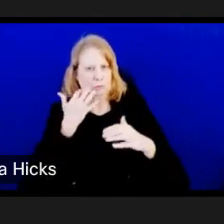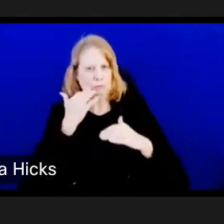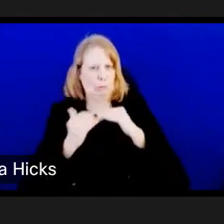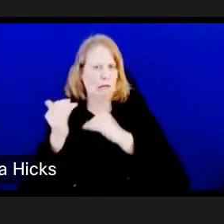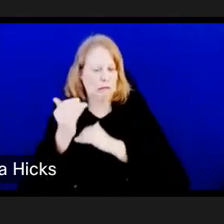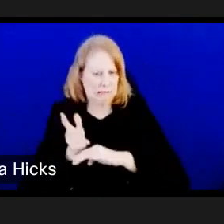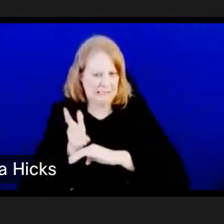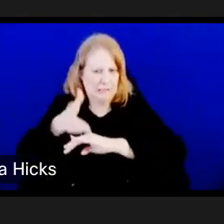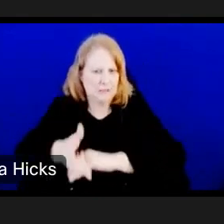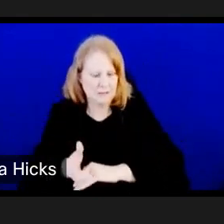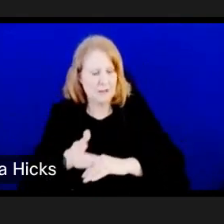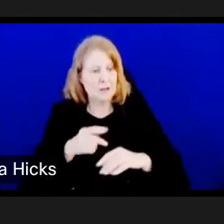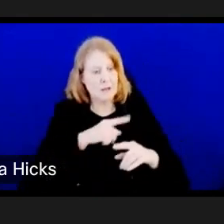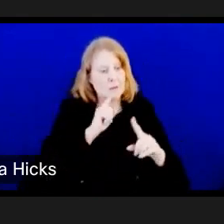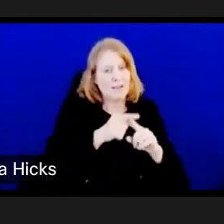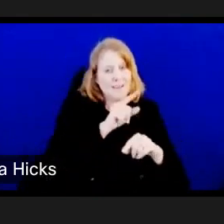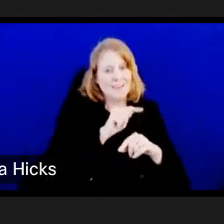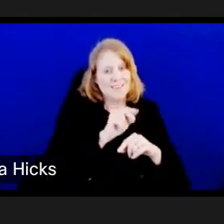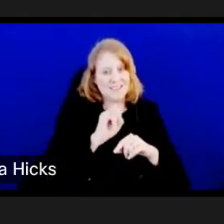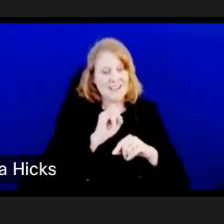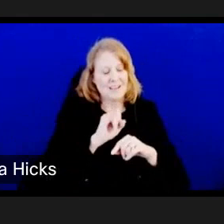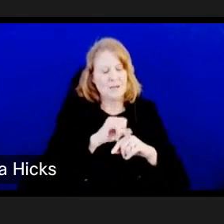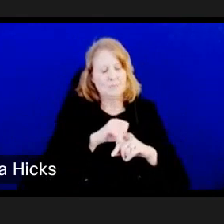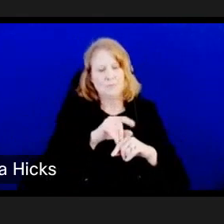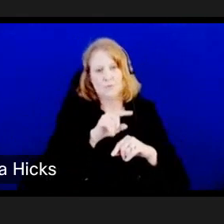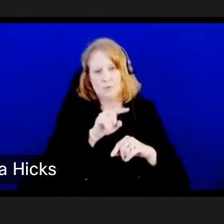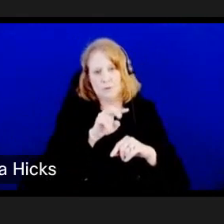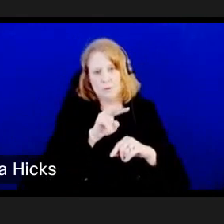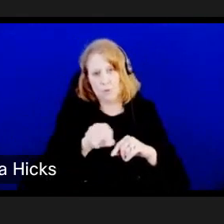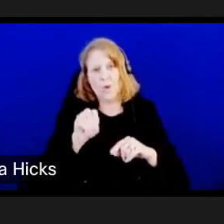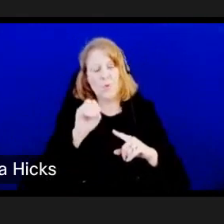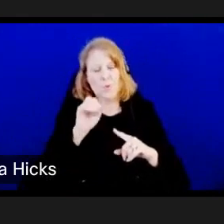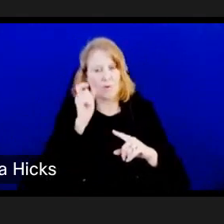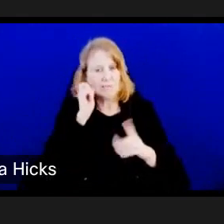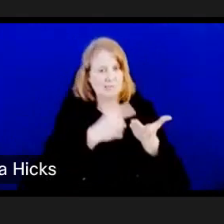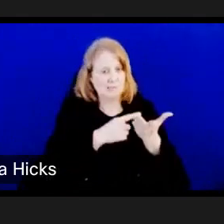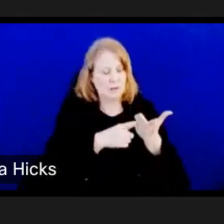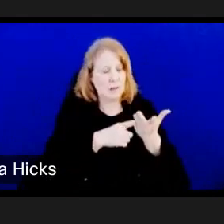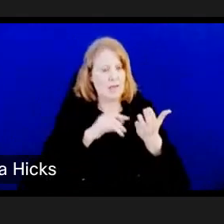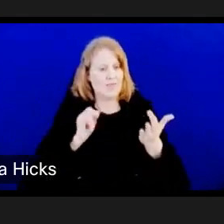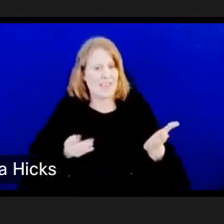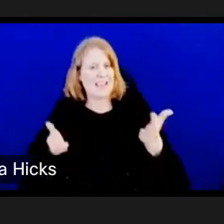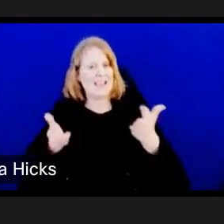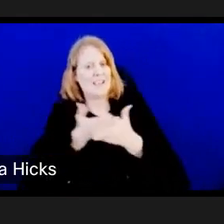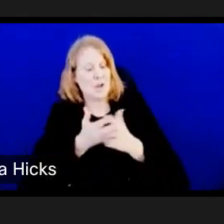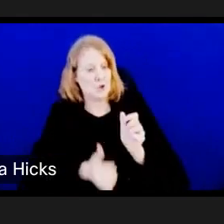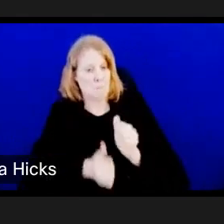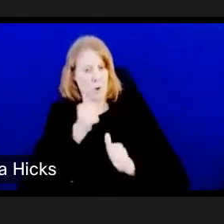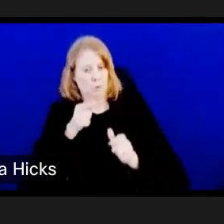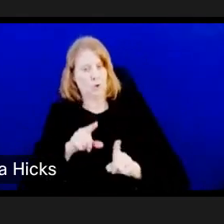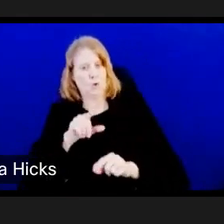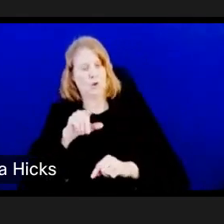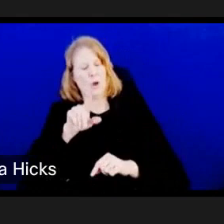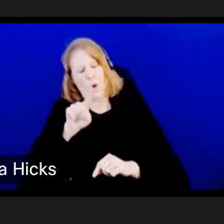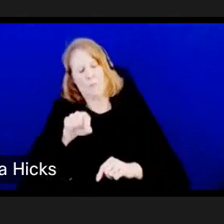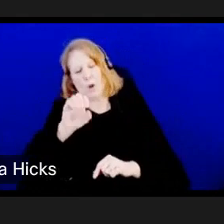TSI 1.0, probably one of the interventions that was done the most during TSI 1.0 was